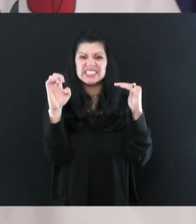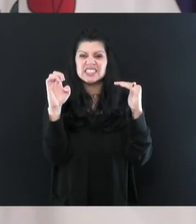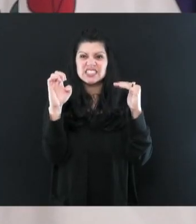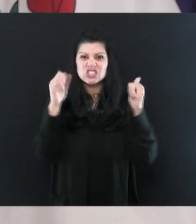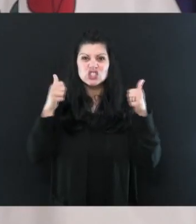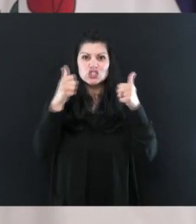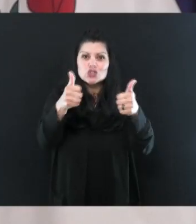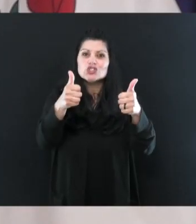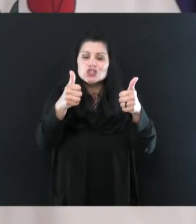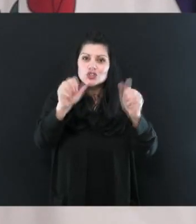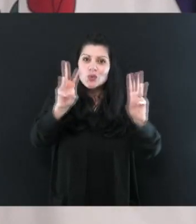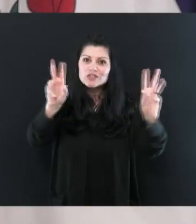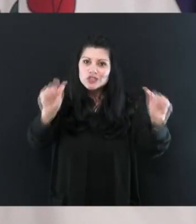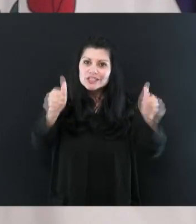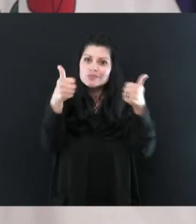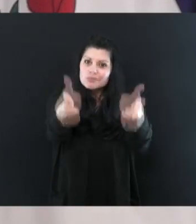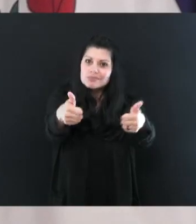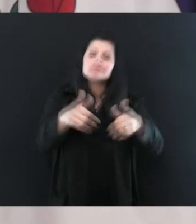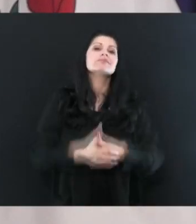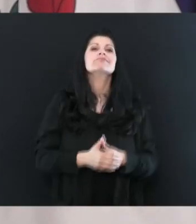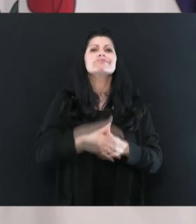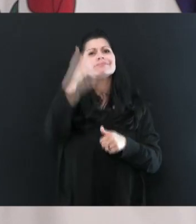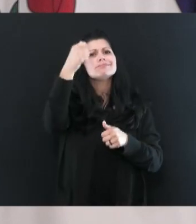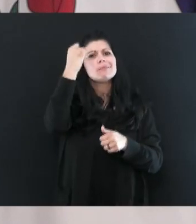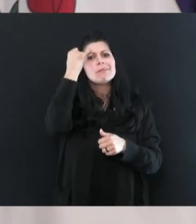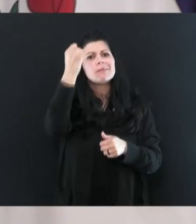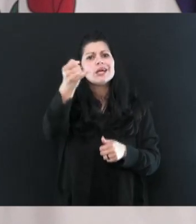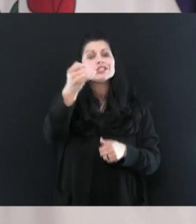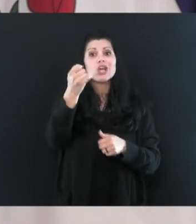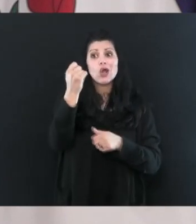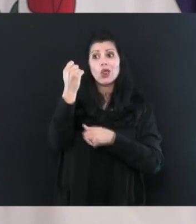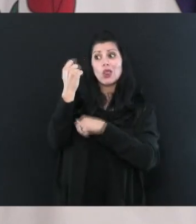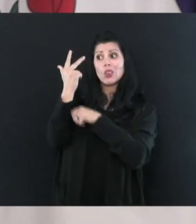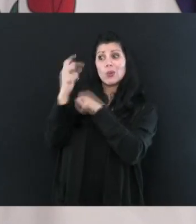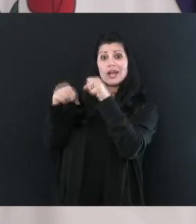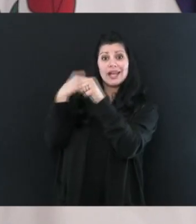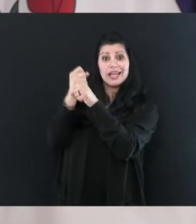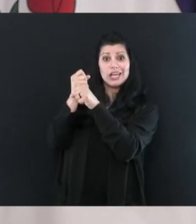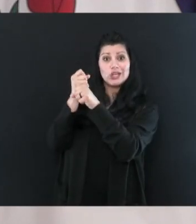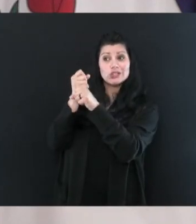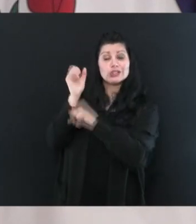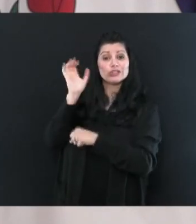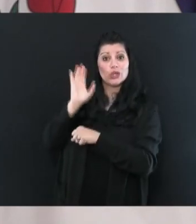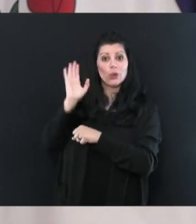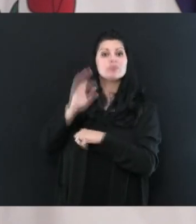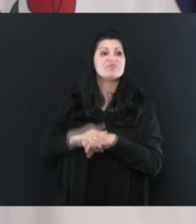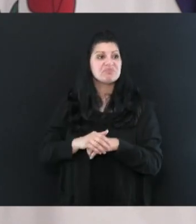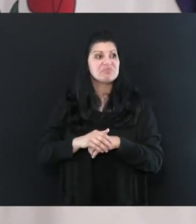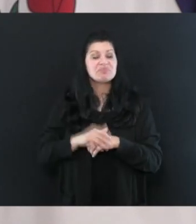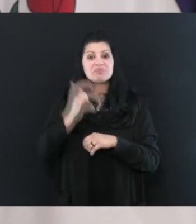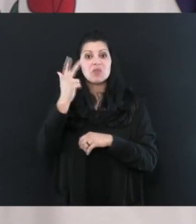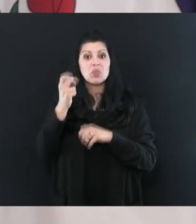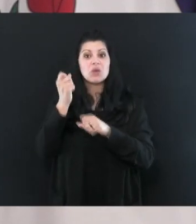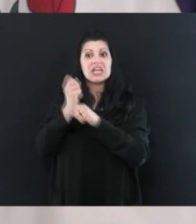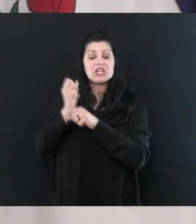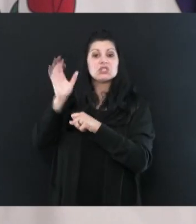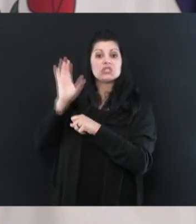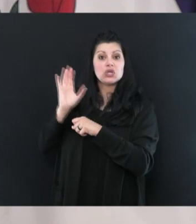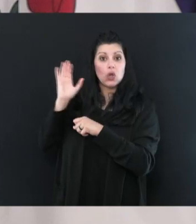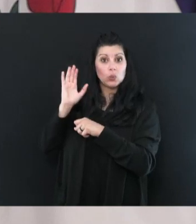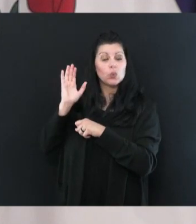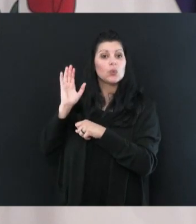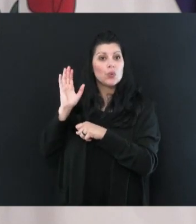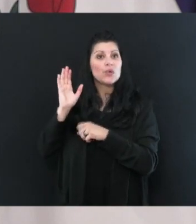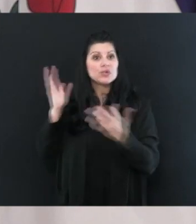Now think about this. 3 years ago in West Virginia, we went to the polls, did we not?